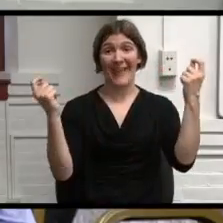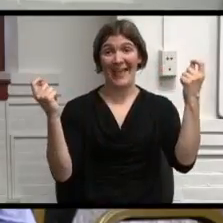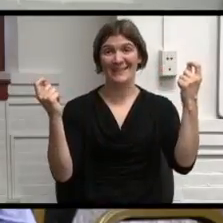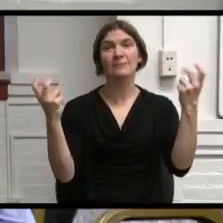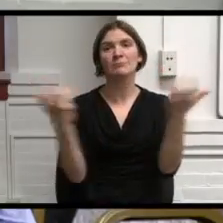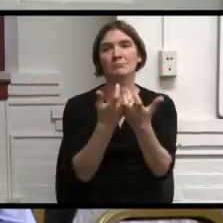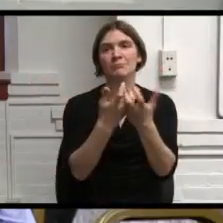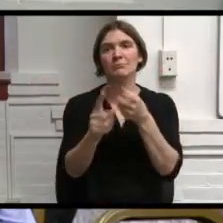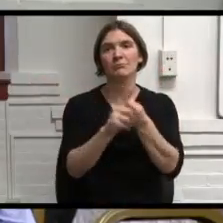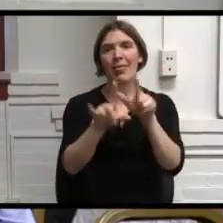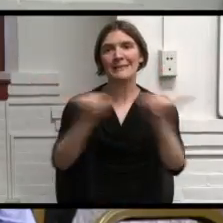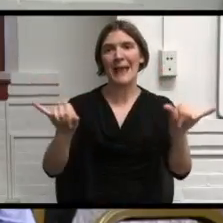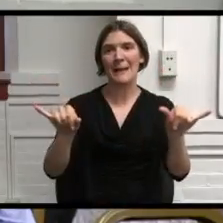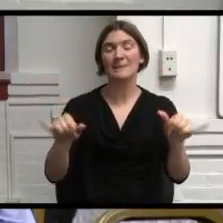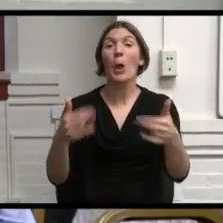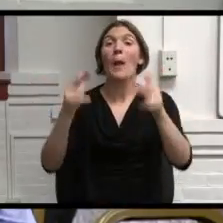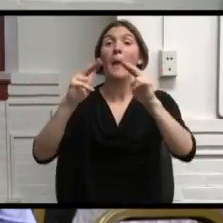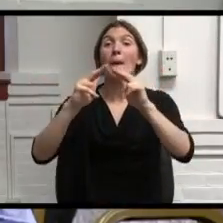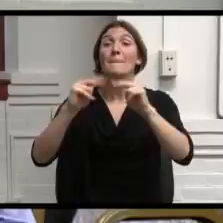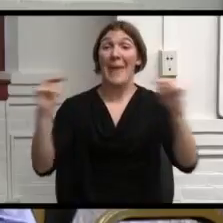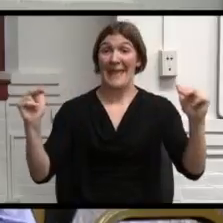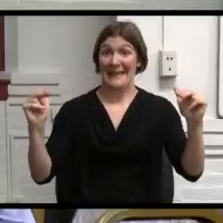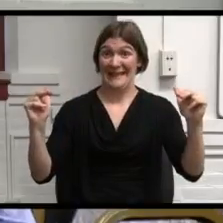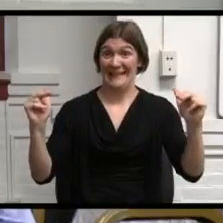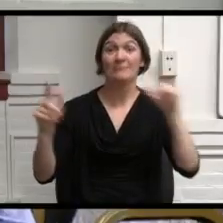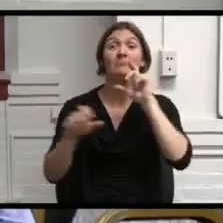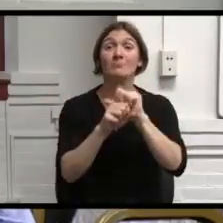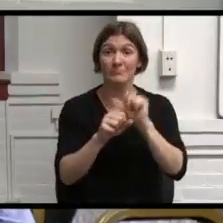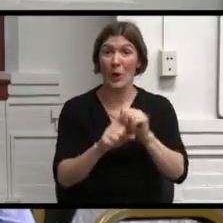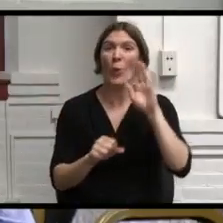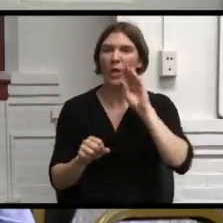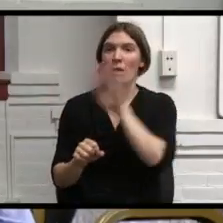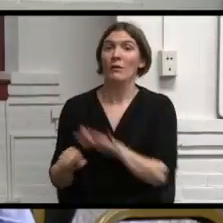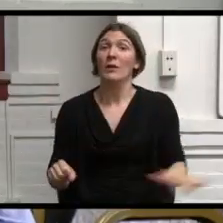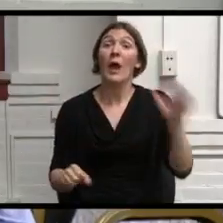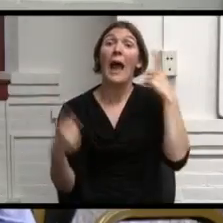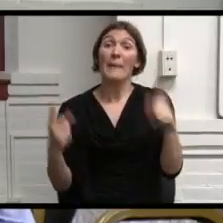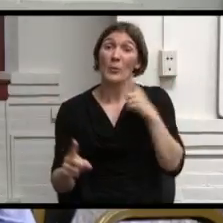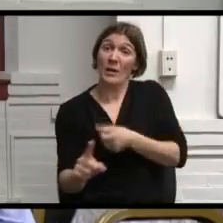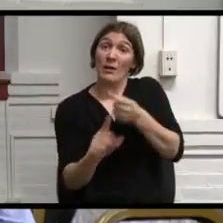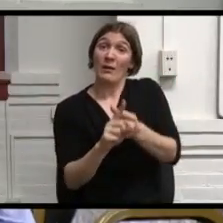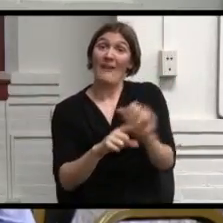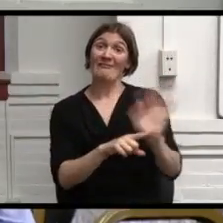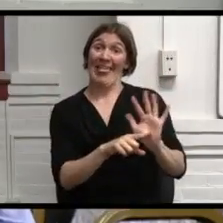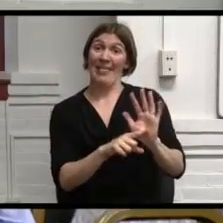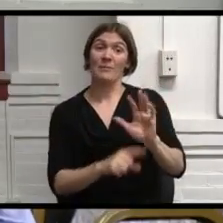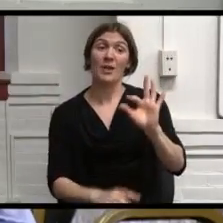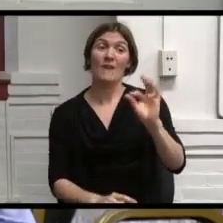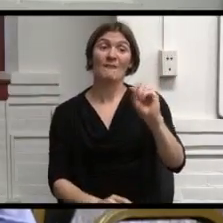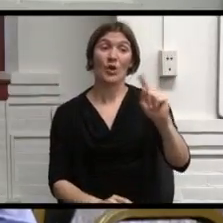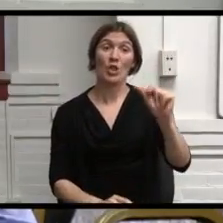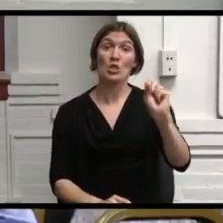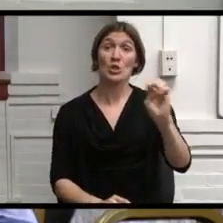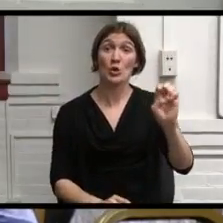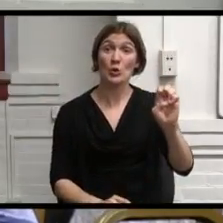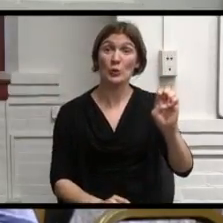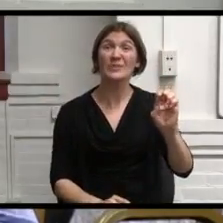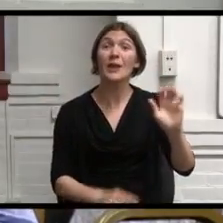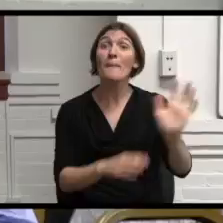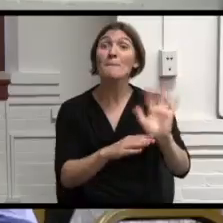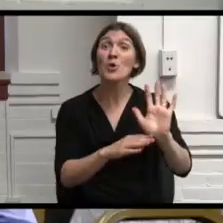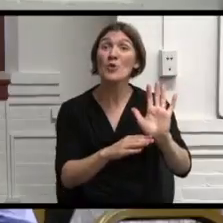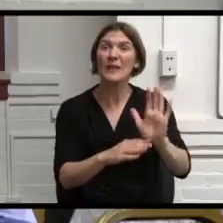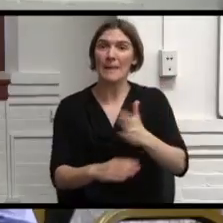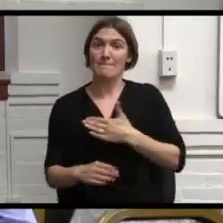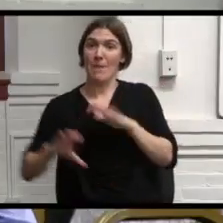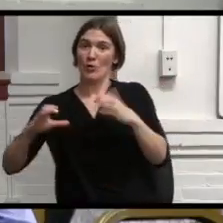and the side of Bacon will be Footloose, and at the Latches Theater, and we have our dancers learning the dance for Footloose, my